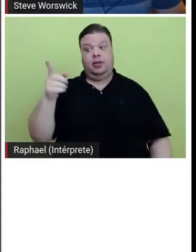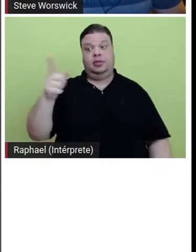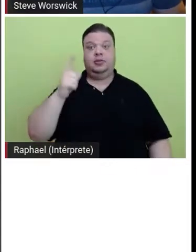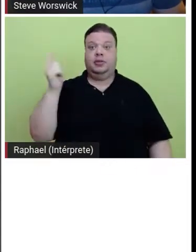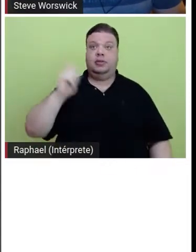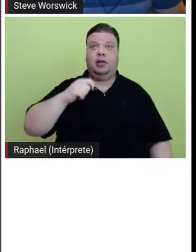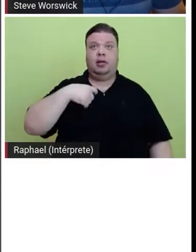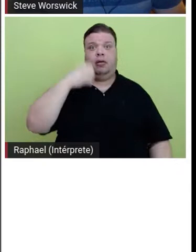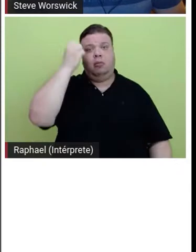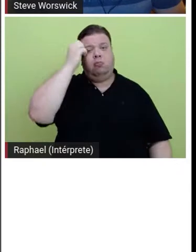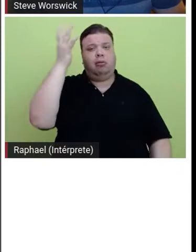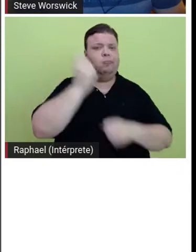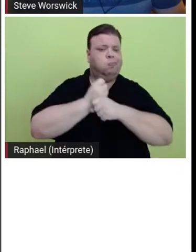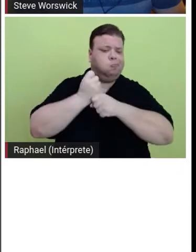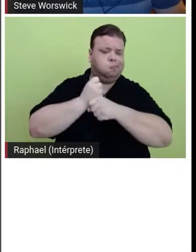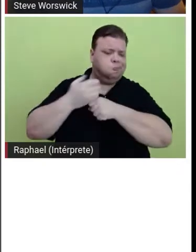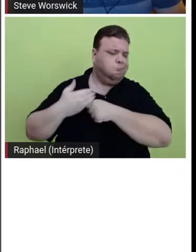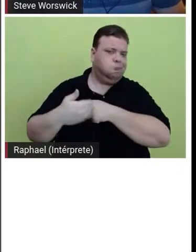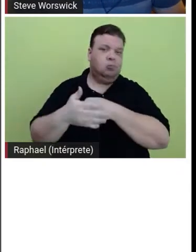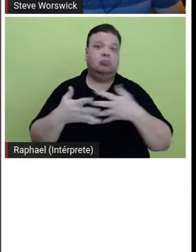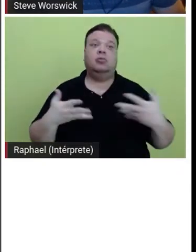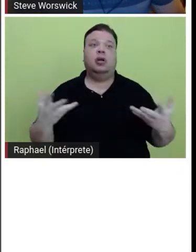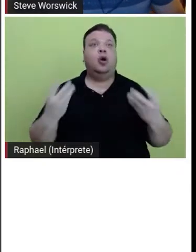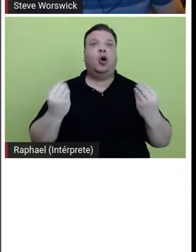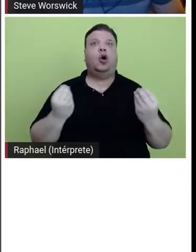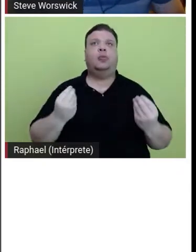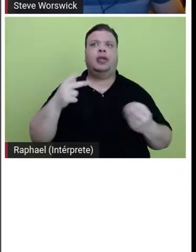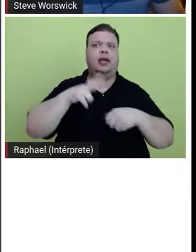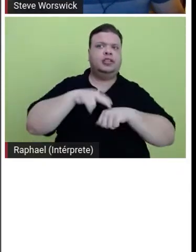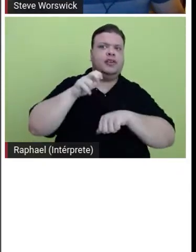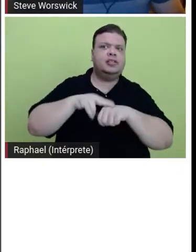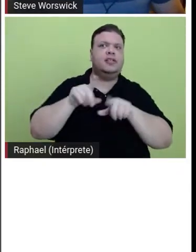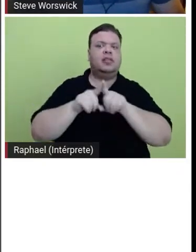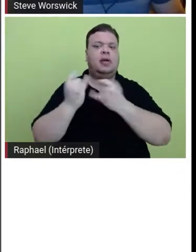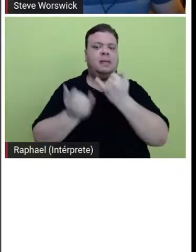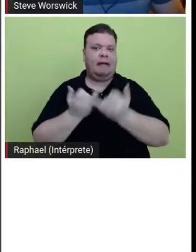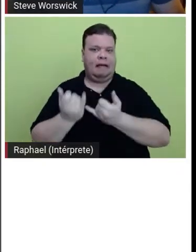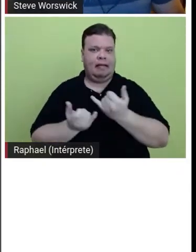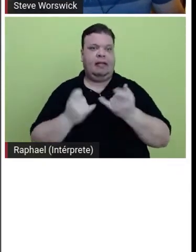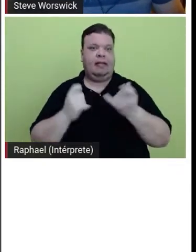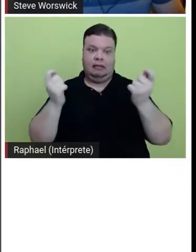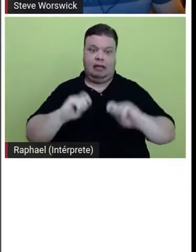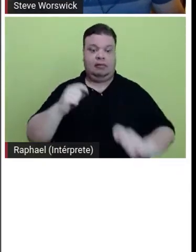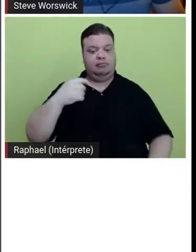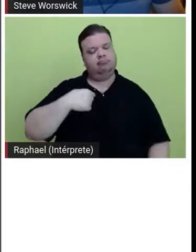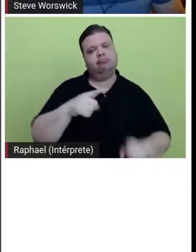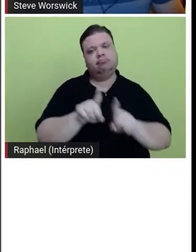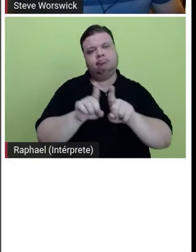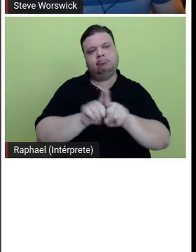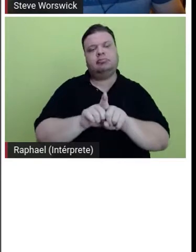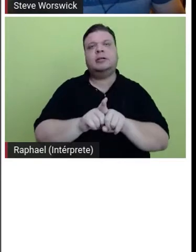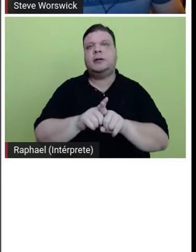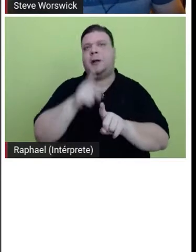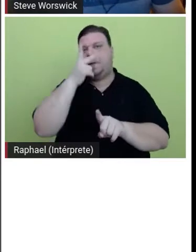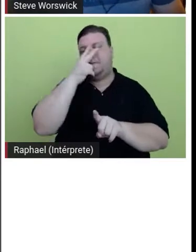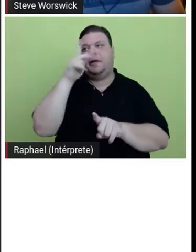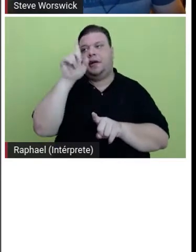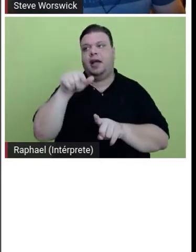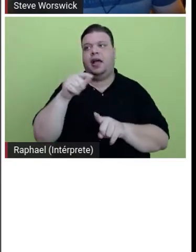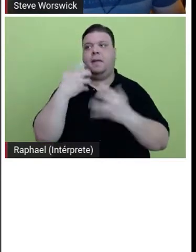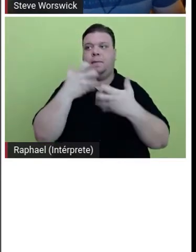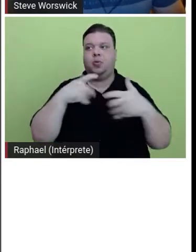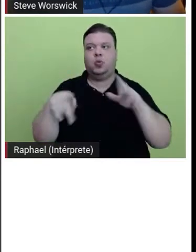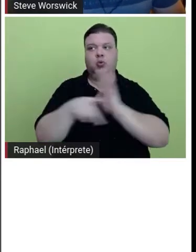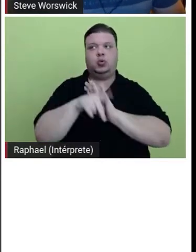Scottish Clubland 3, which I'm sure is in all your music collections. And if not, why not? But yeah, it's all the kind of boom,